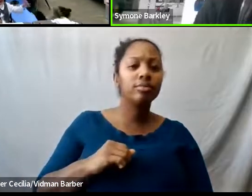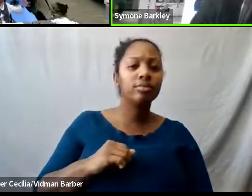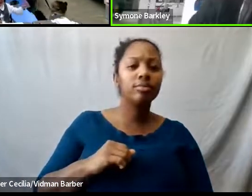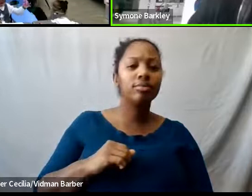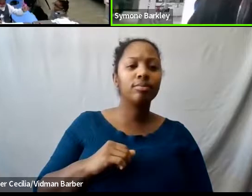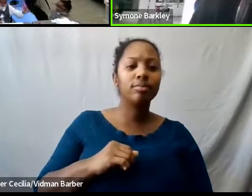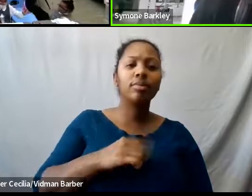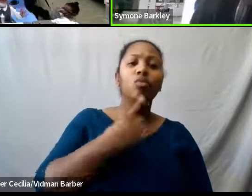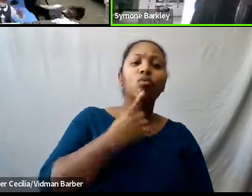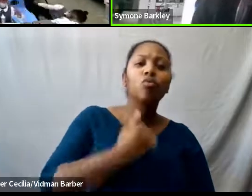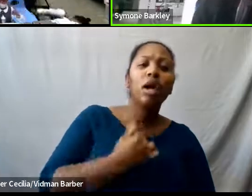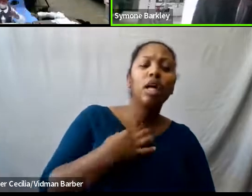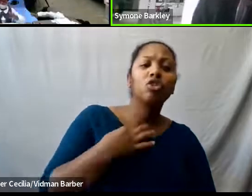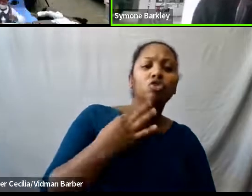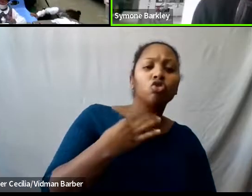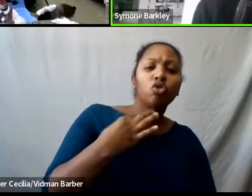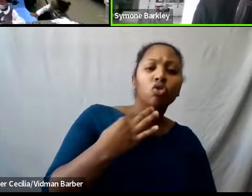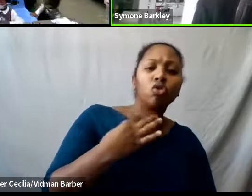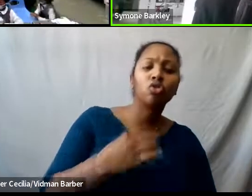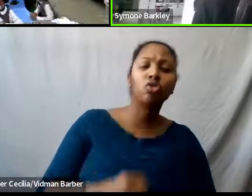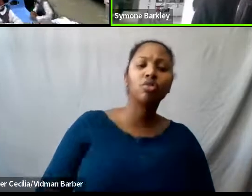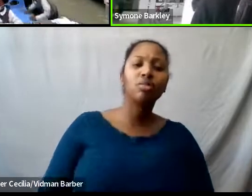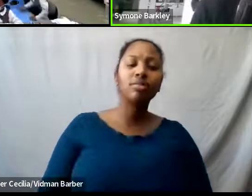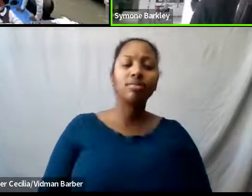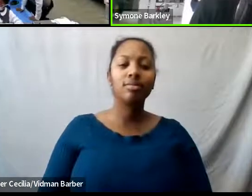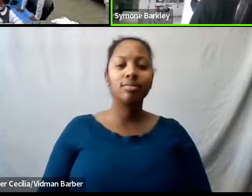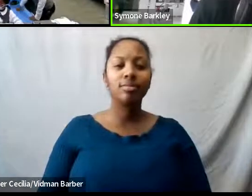Is there a red shirt back there?